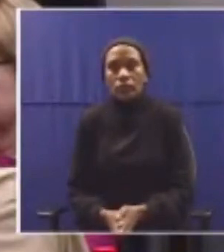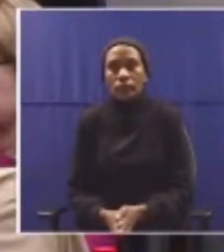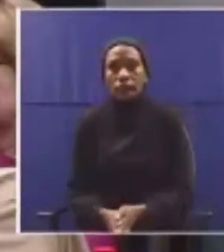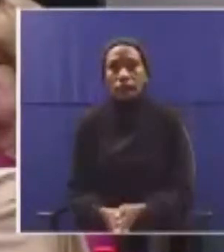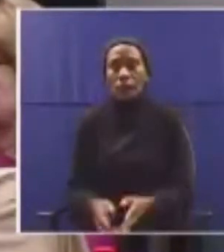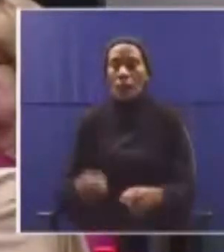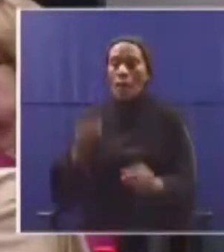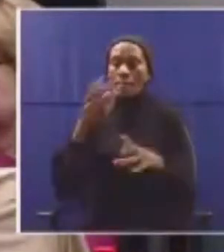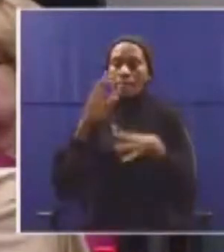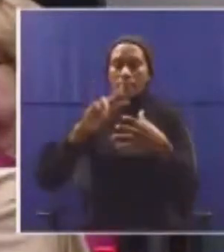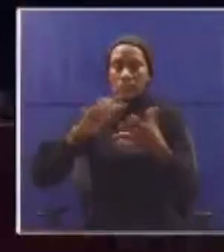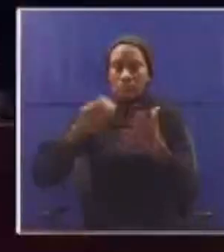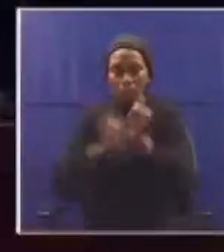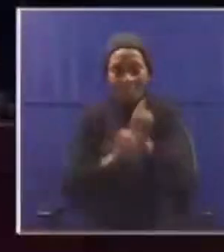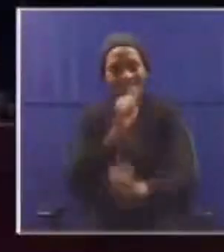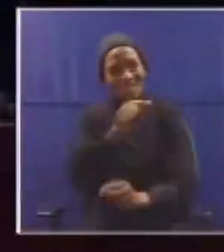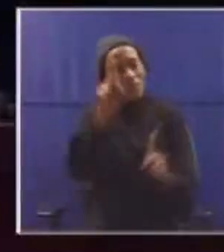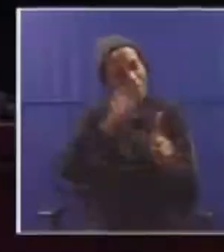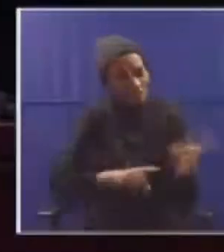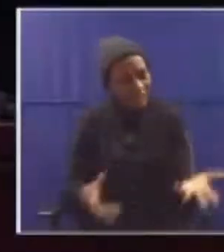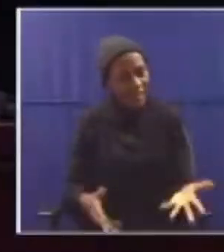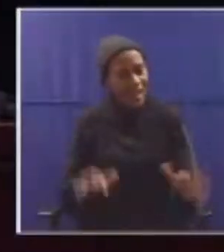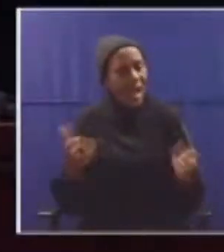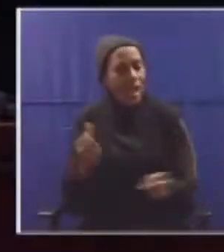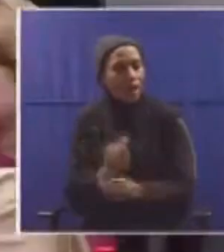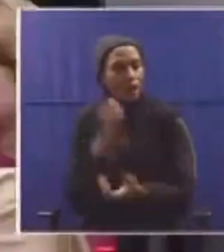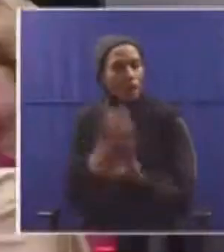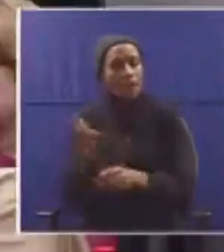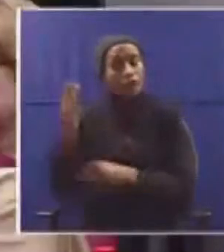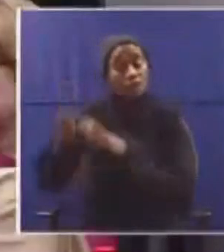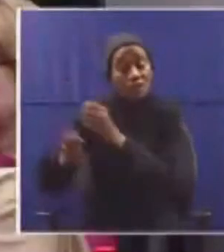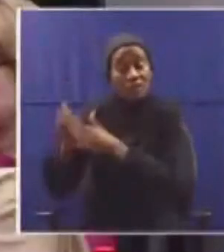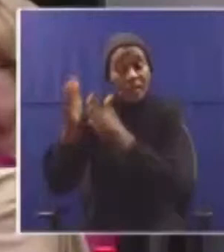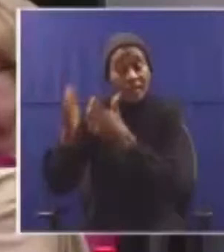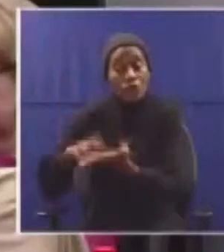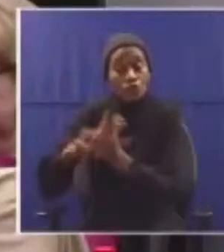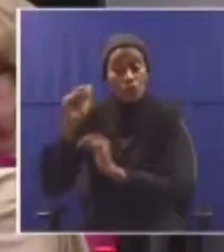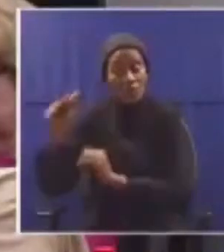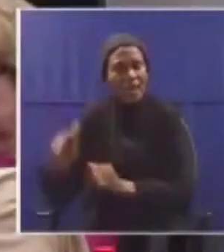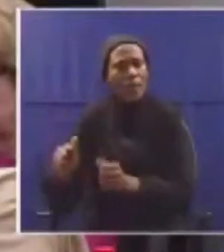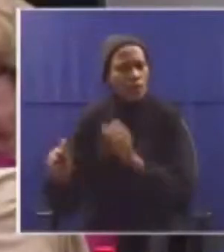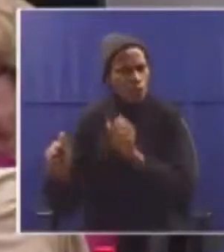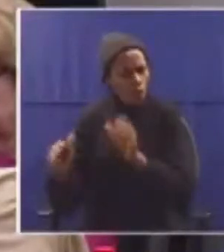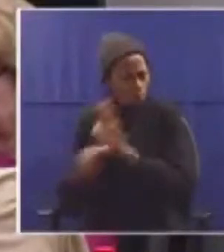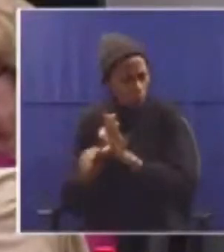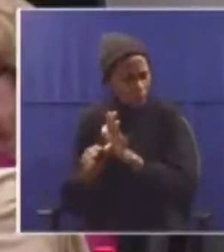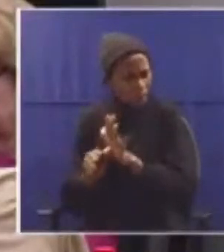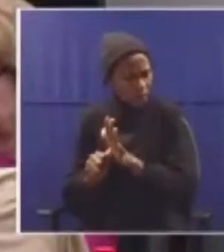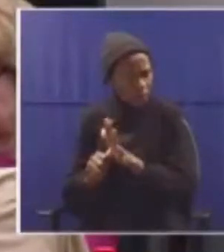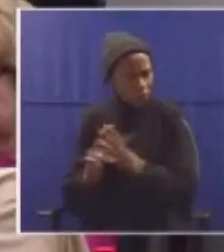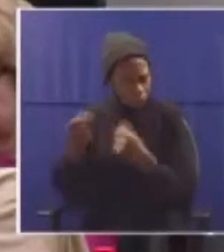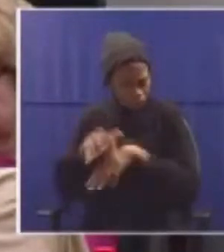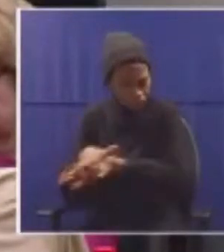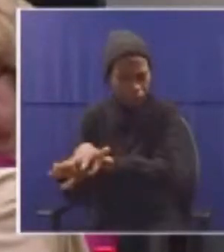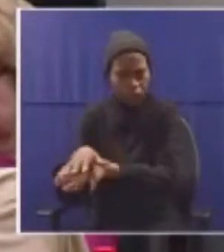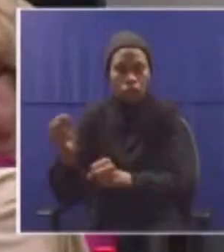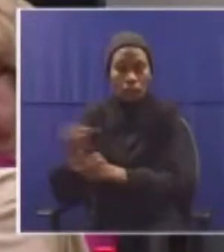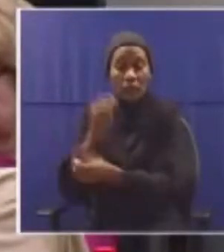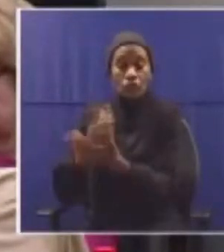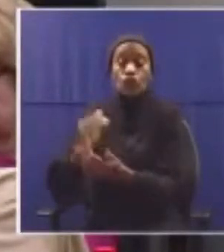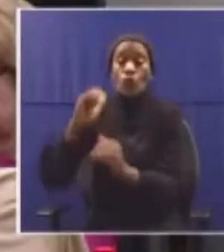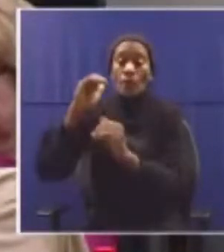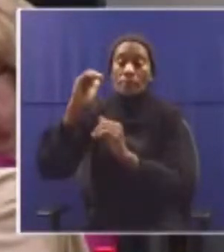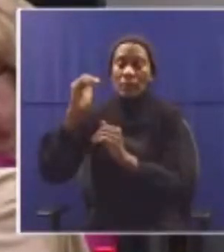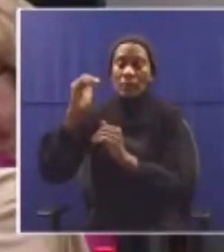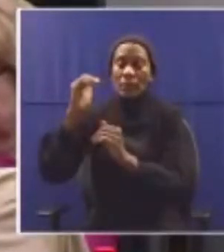has failed. What will you be doing to ensure that traditional leaders play a meaningful role in rural safety as per the rural safety plan of